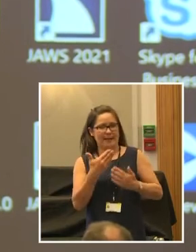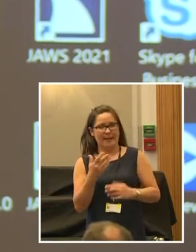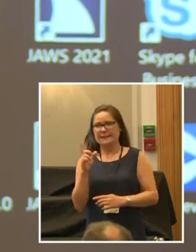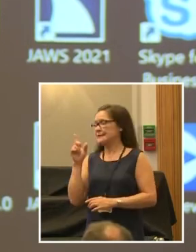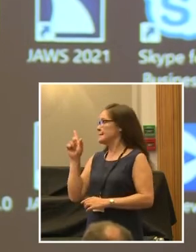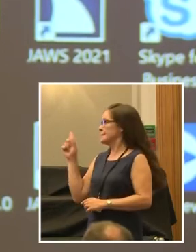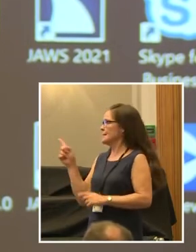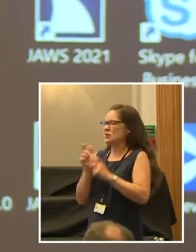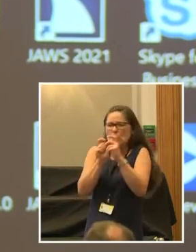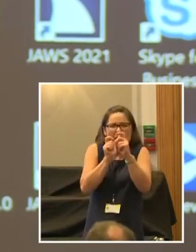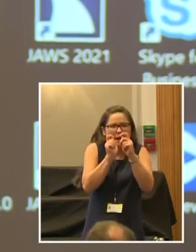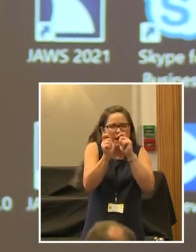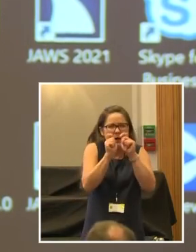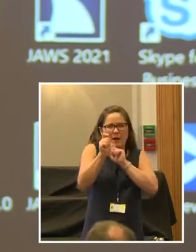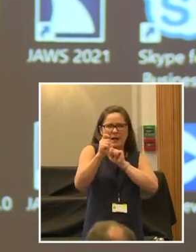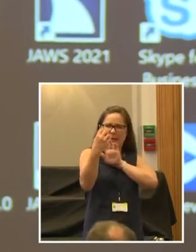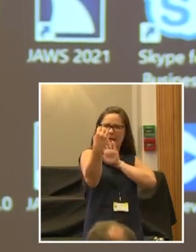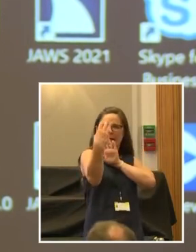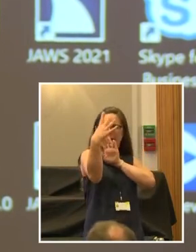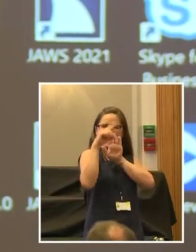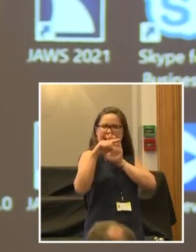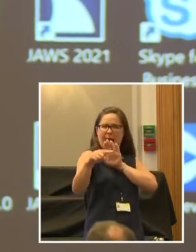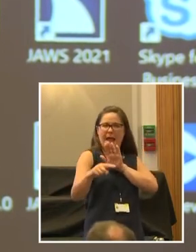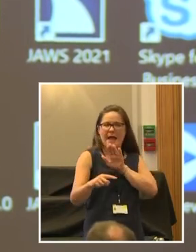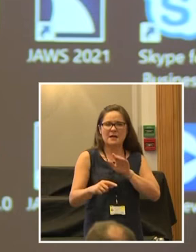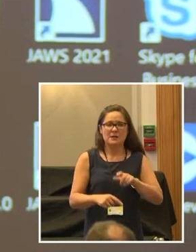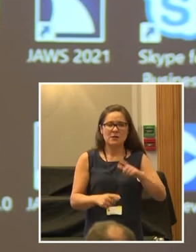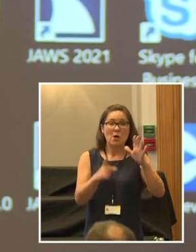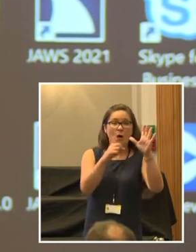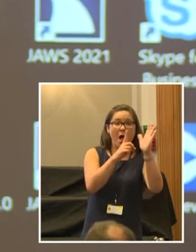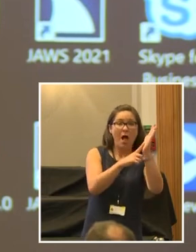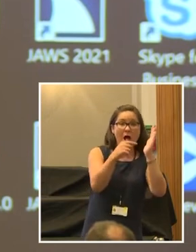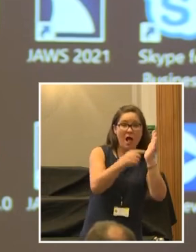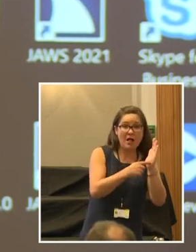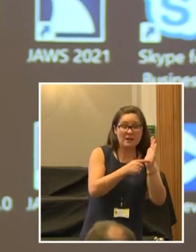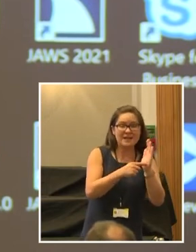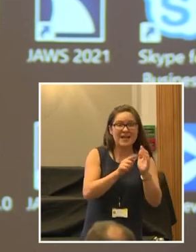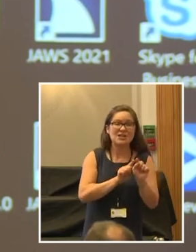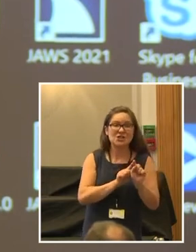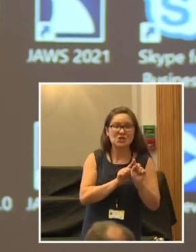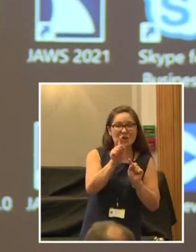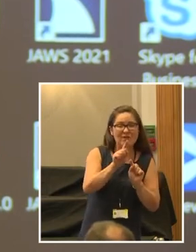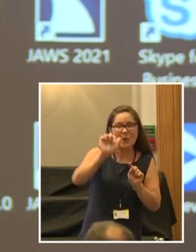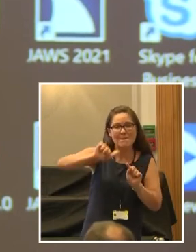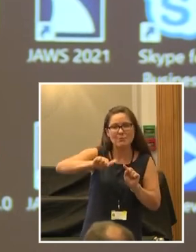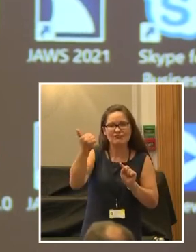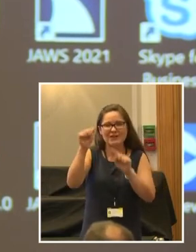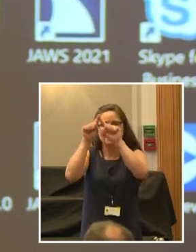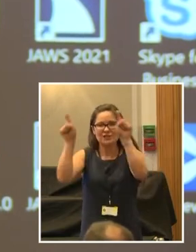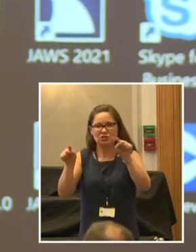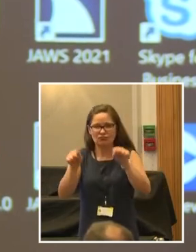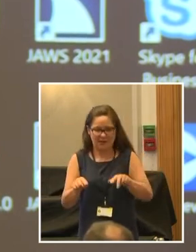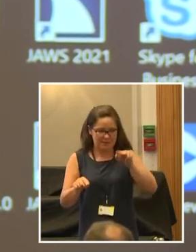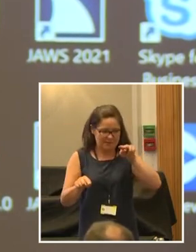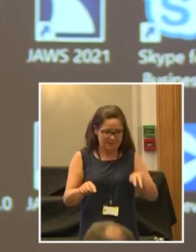to my glare issue is three keys, which is Alt, Shift, Print Screen. And this isn't gonna be a training session, don't have to remember all this, but that's just so you're